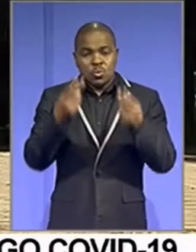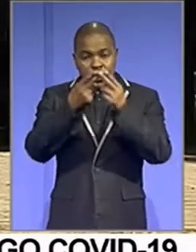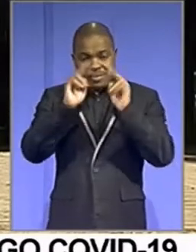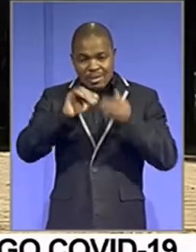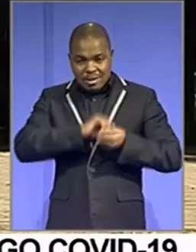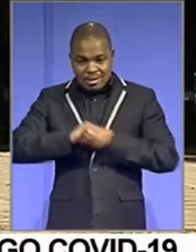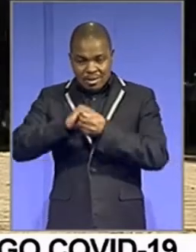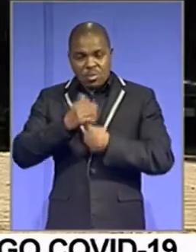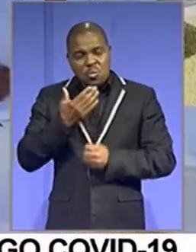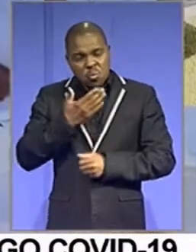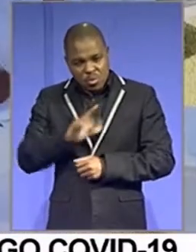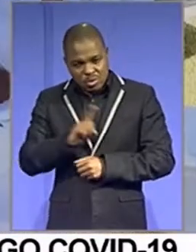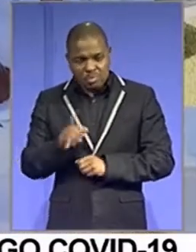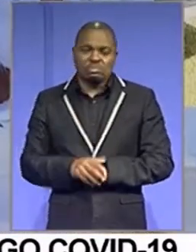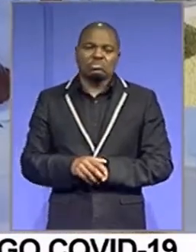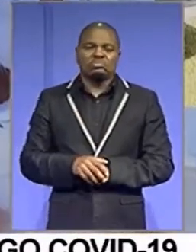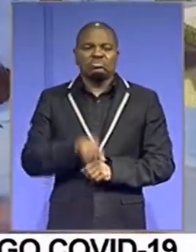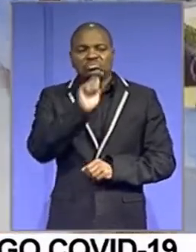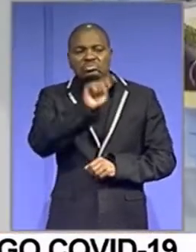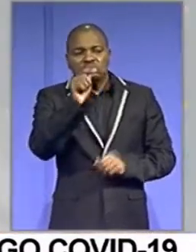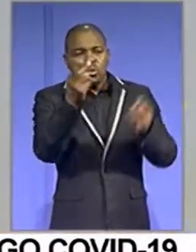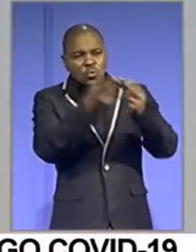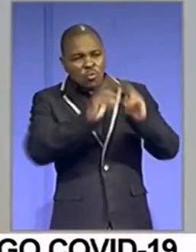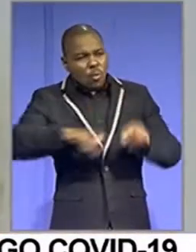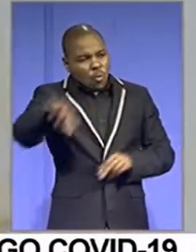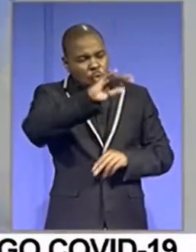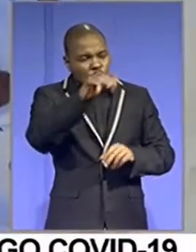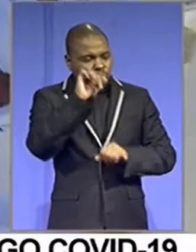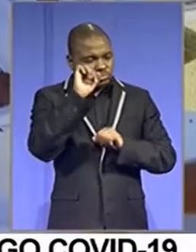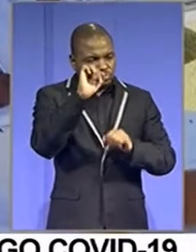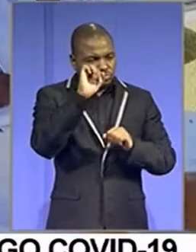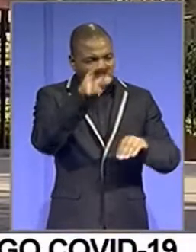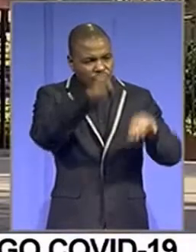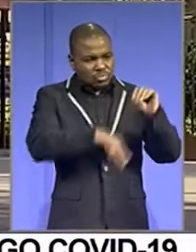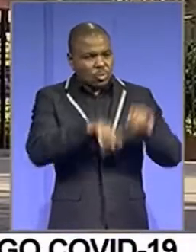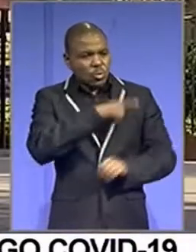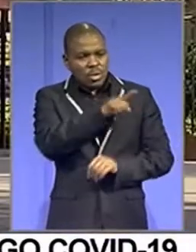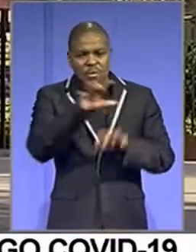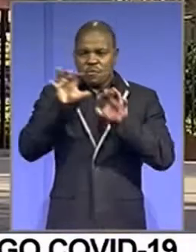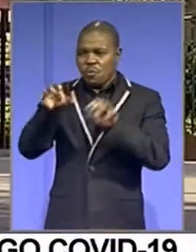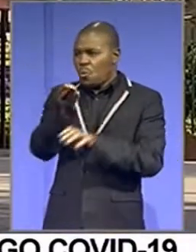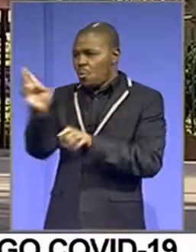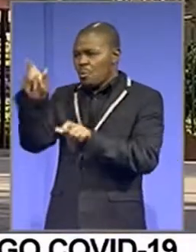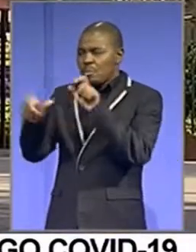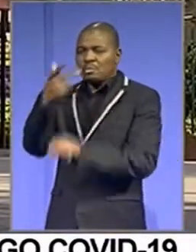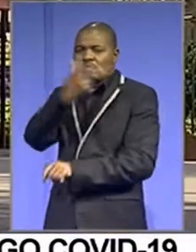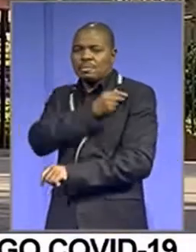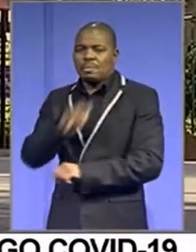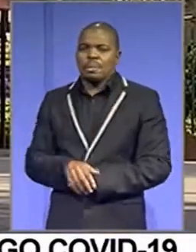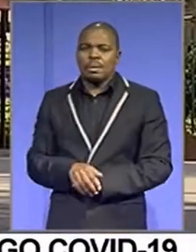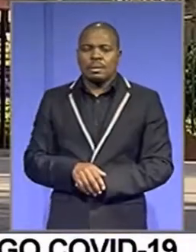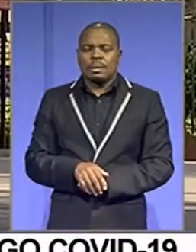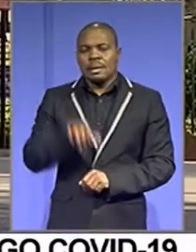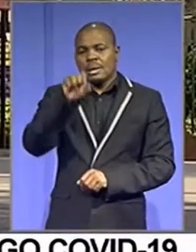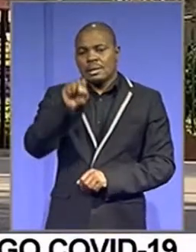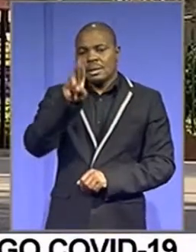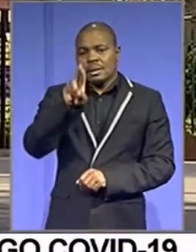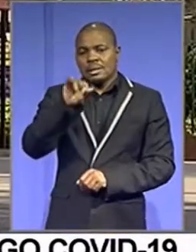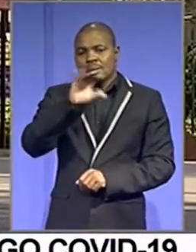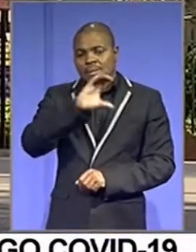tšea dikgato tša semolao kgatlhanong le di-university ka moka tše di gapeletšago batho go entwa. Lekgotla kemedi la baithuti University